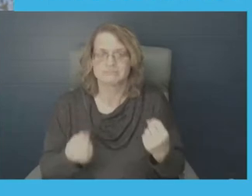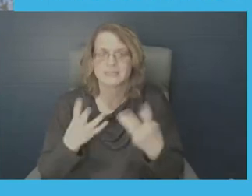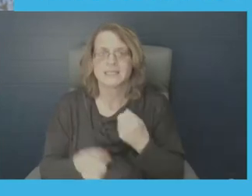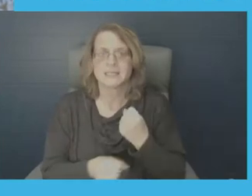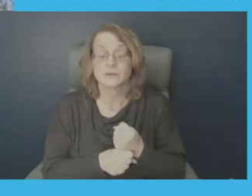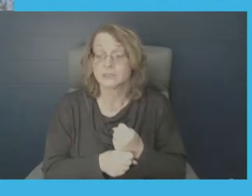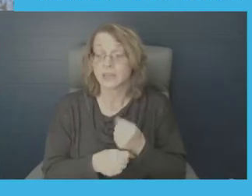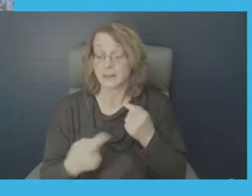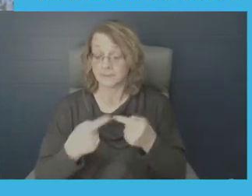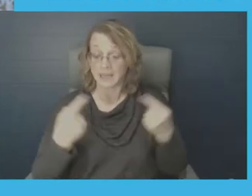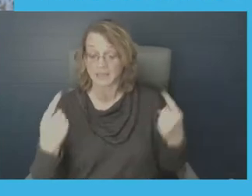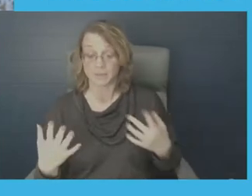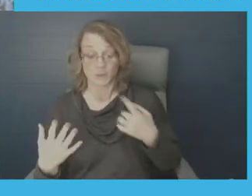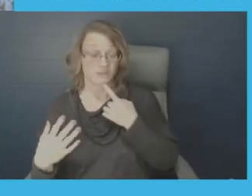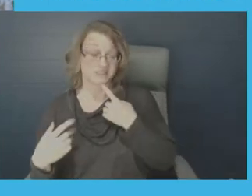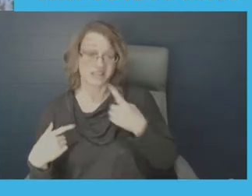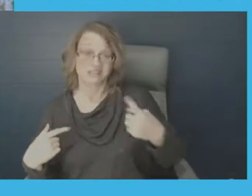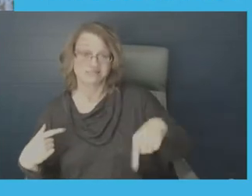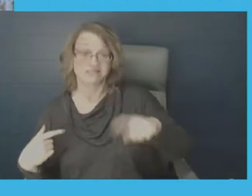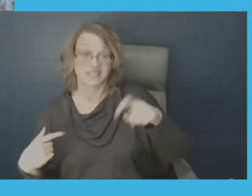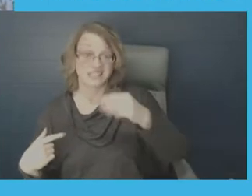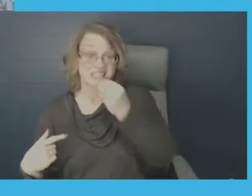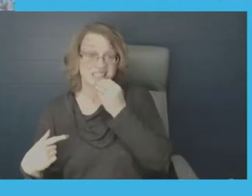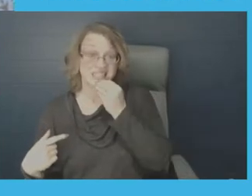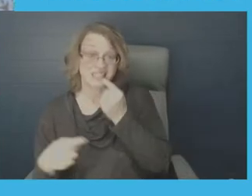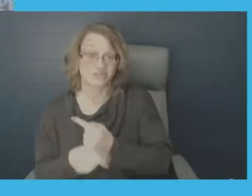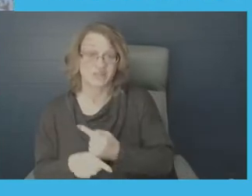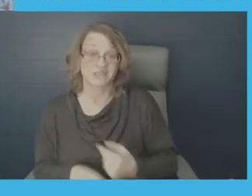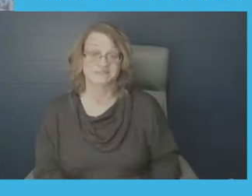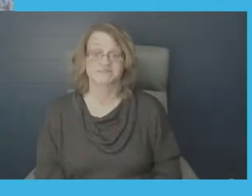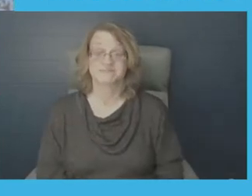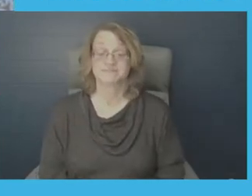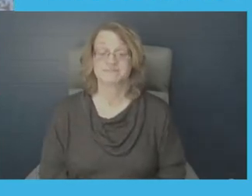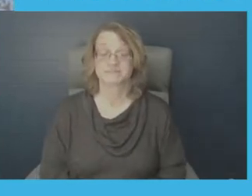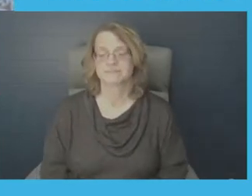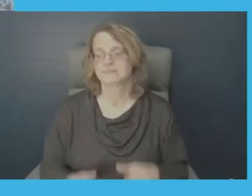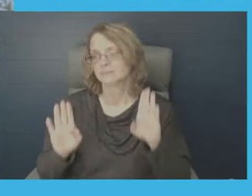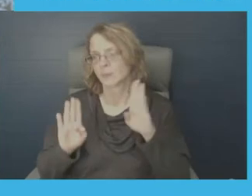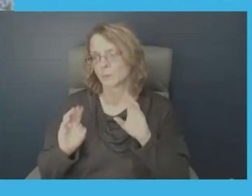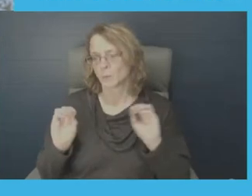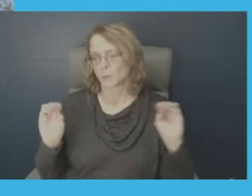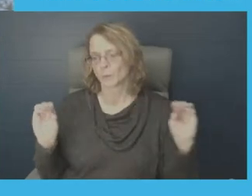years. You know what my opponent said? He said, they just need to eat right.